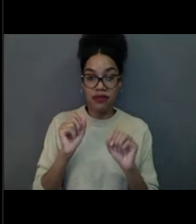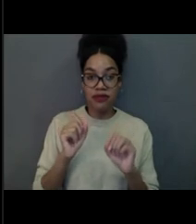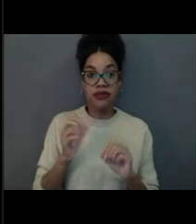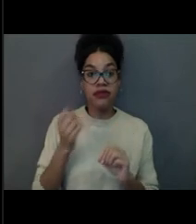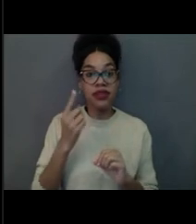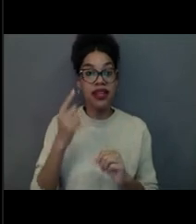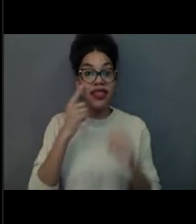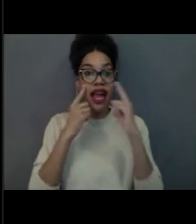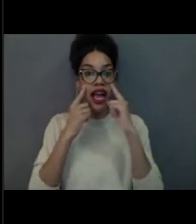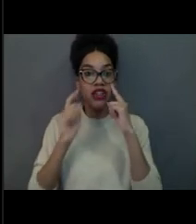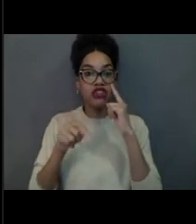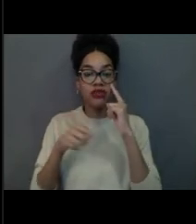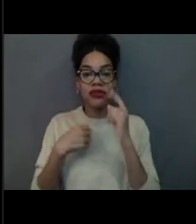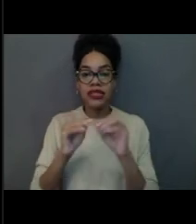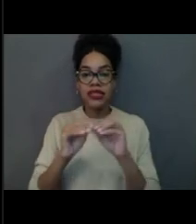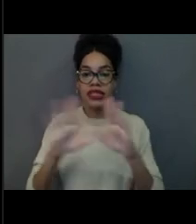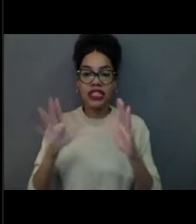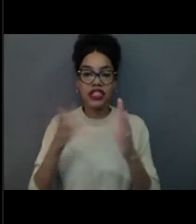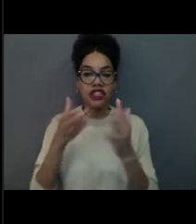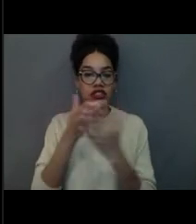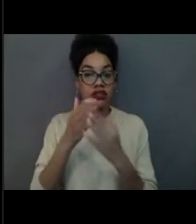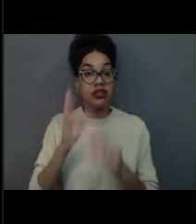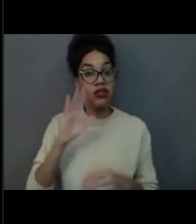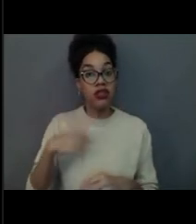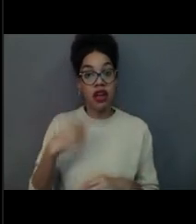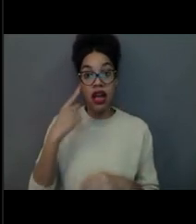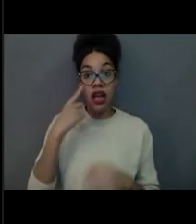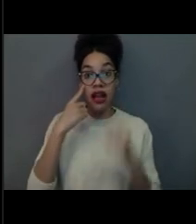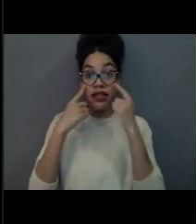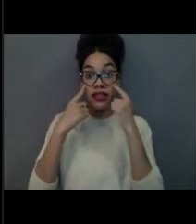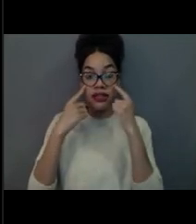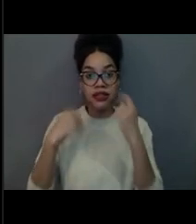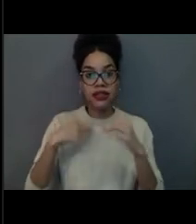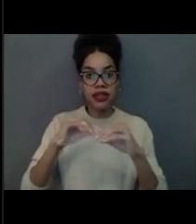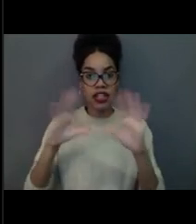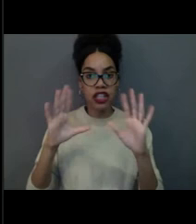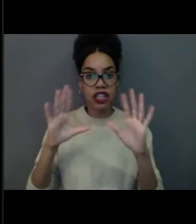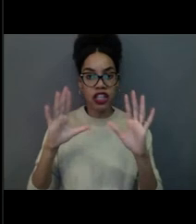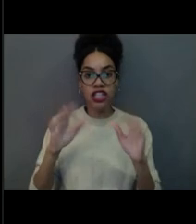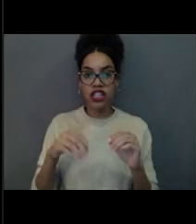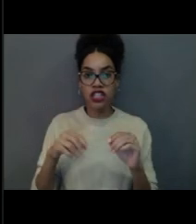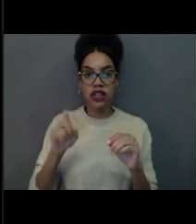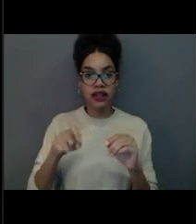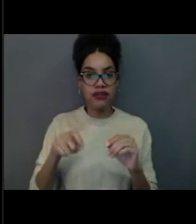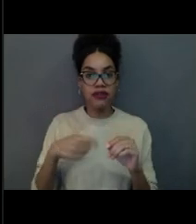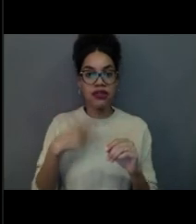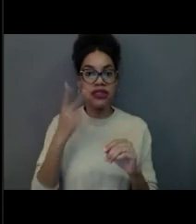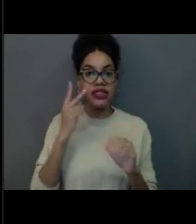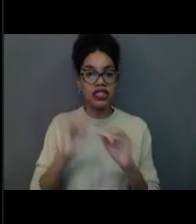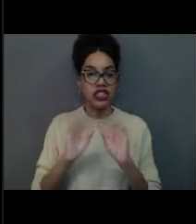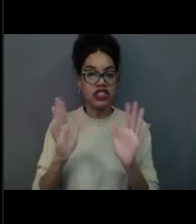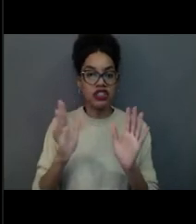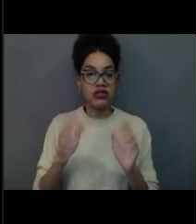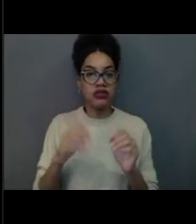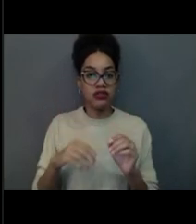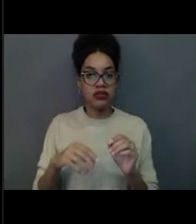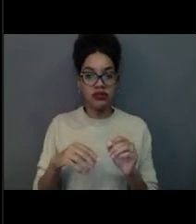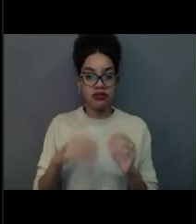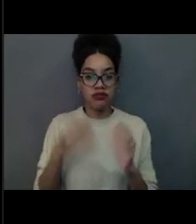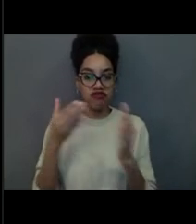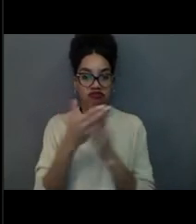So, like our eyes, our own eyes, they need to be, have a clear coating on them, see all the way through